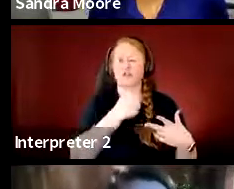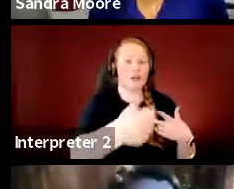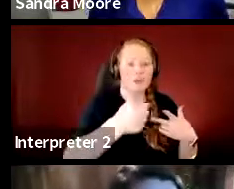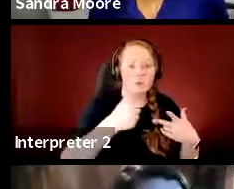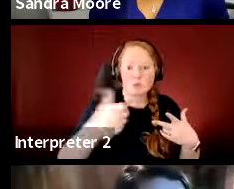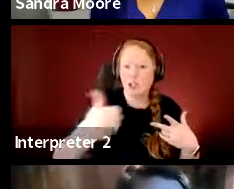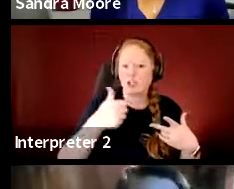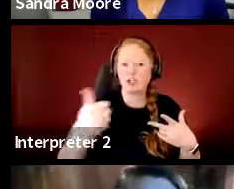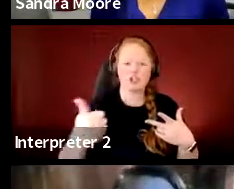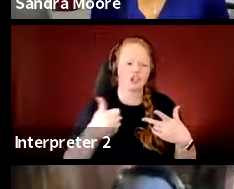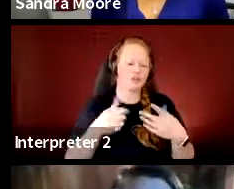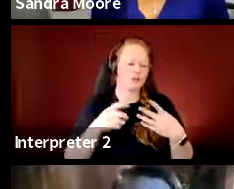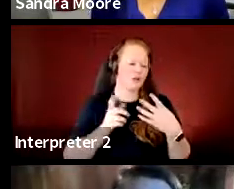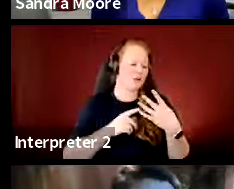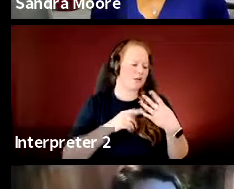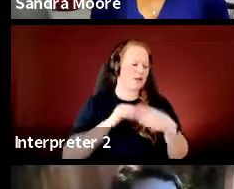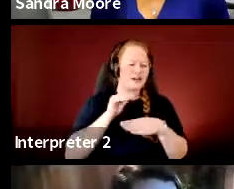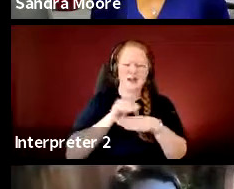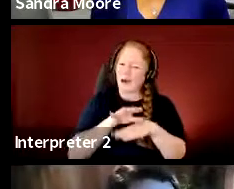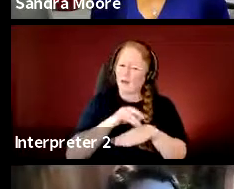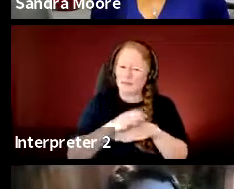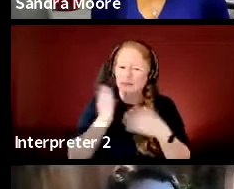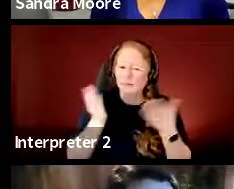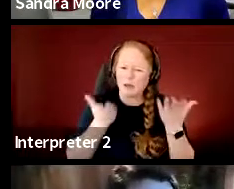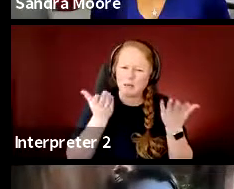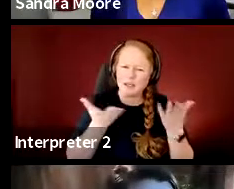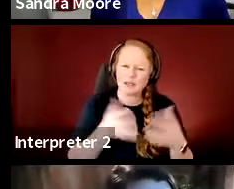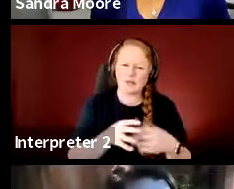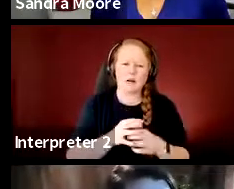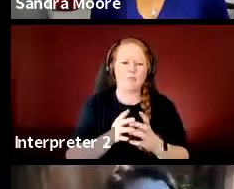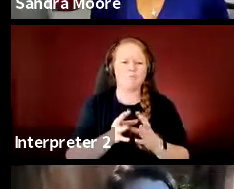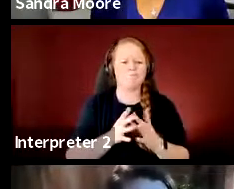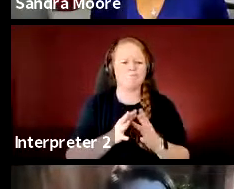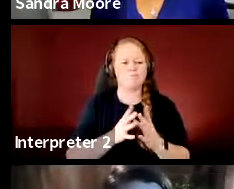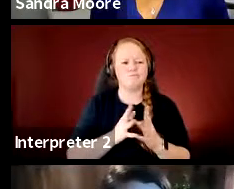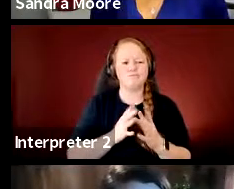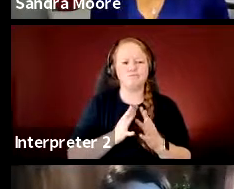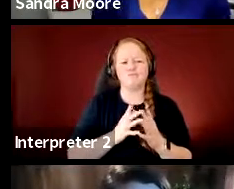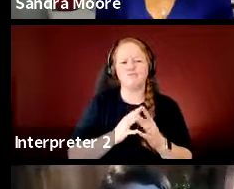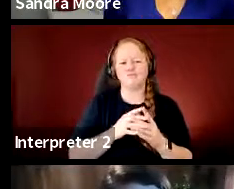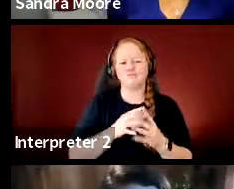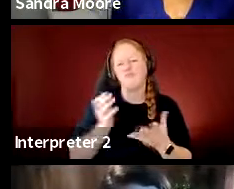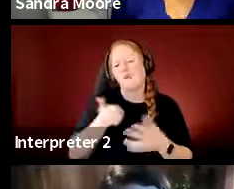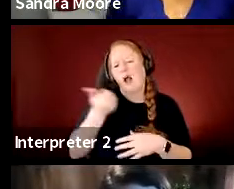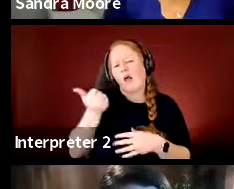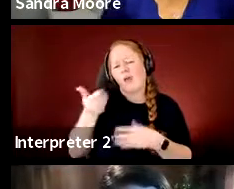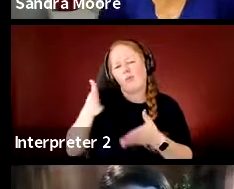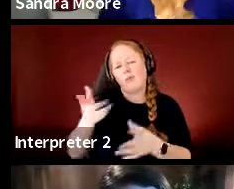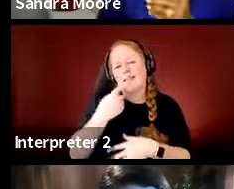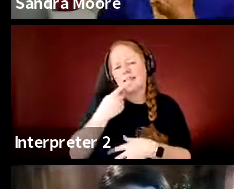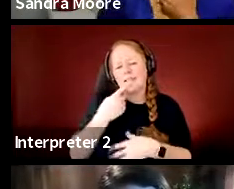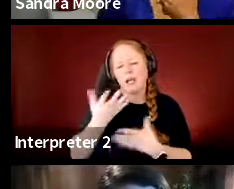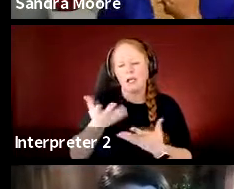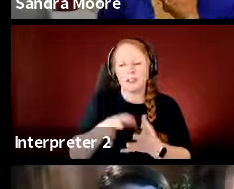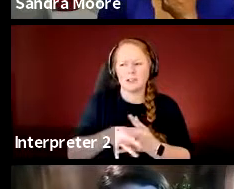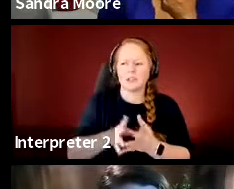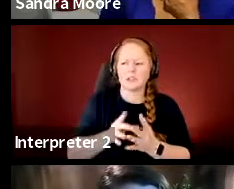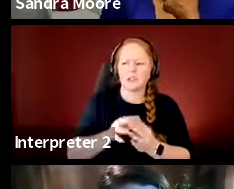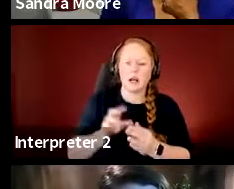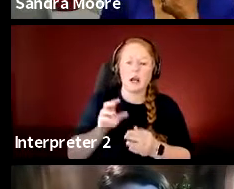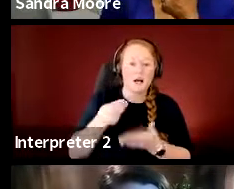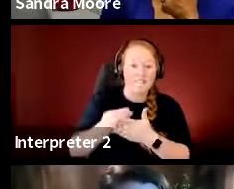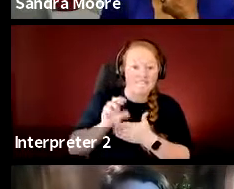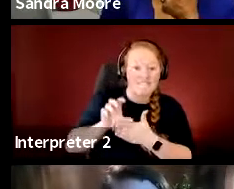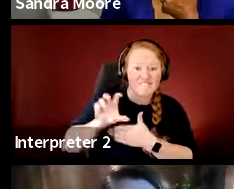maybe counseling. in other words, investing in